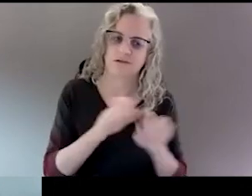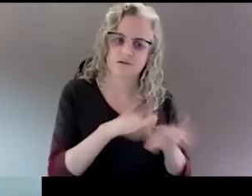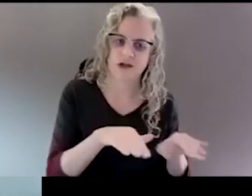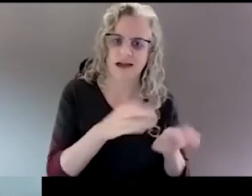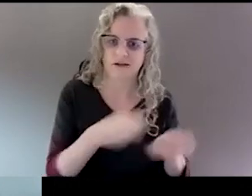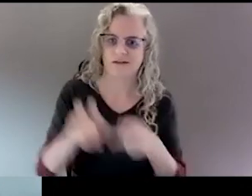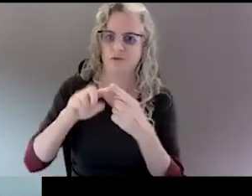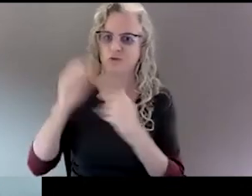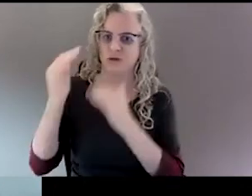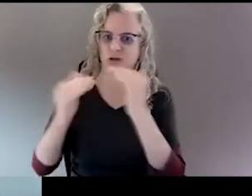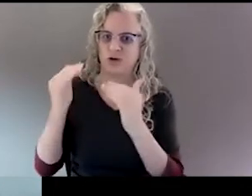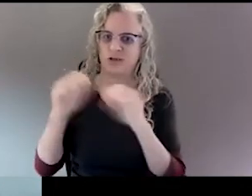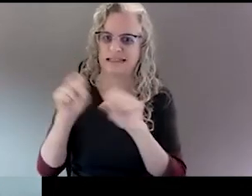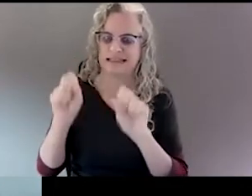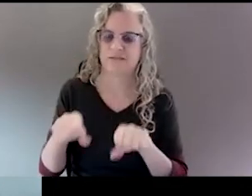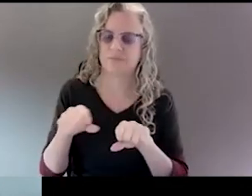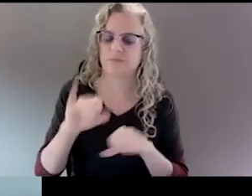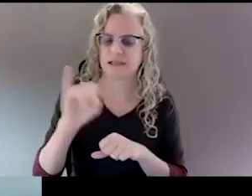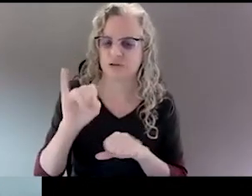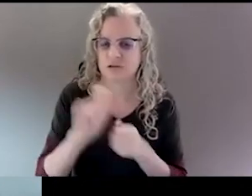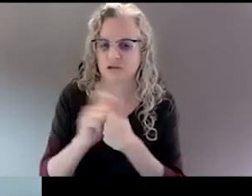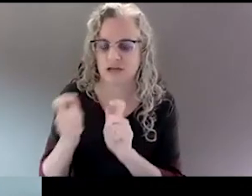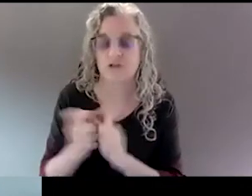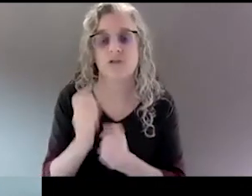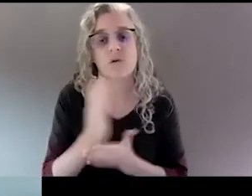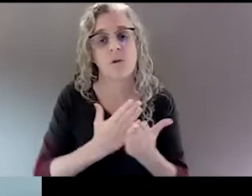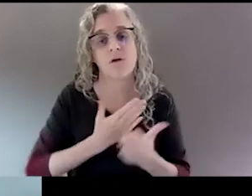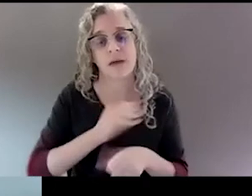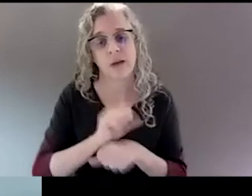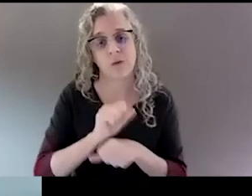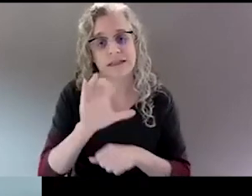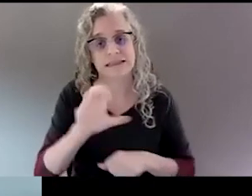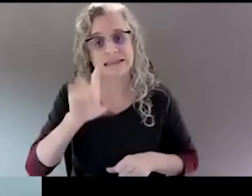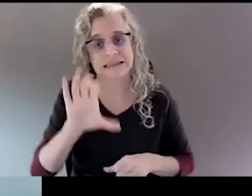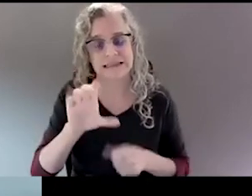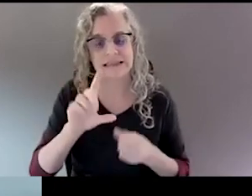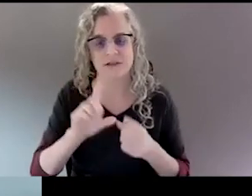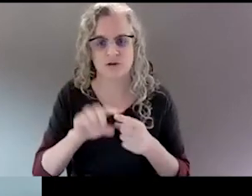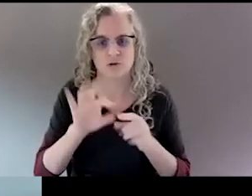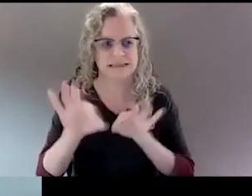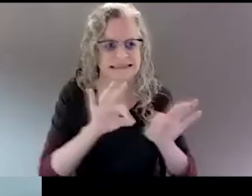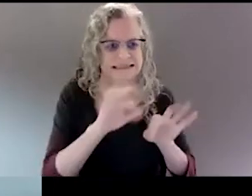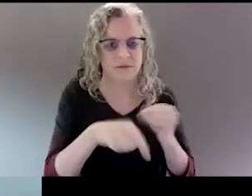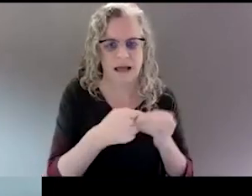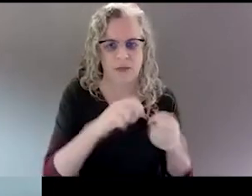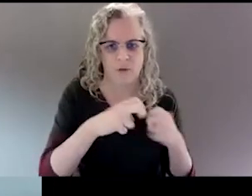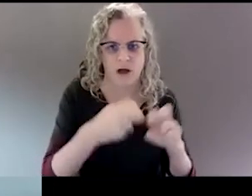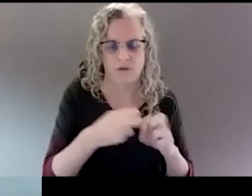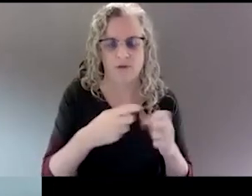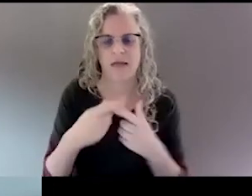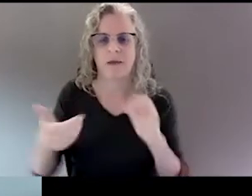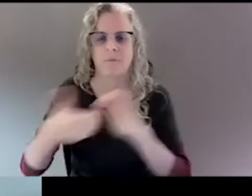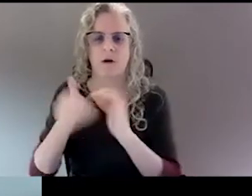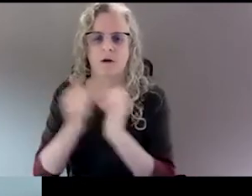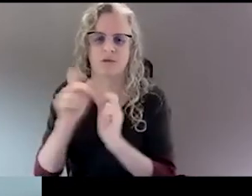our job at CDC is kind of to describe that problem and then partner with you all, with people in academia